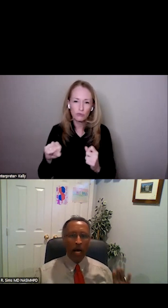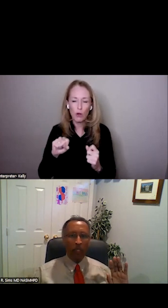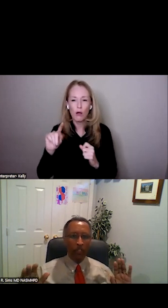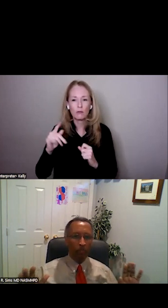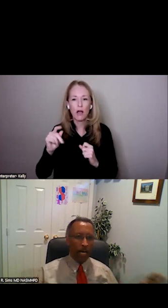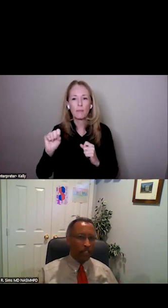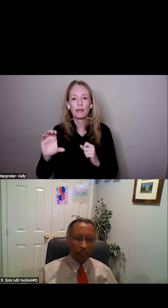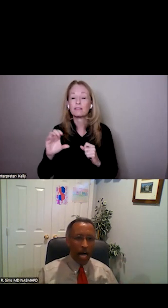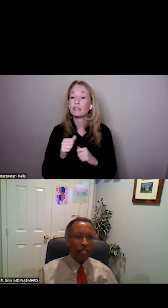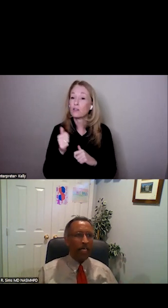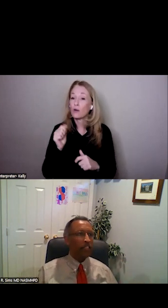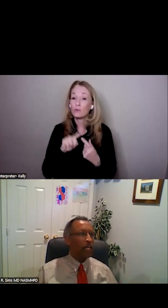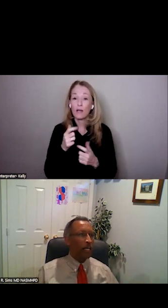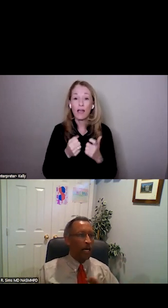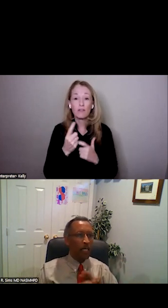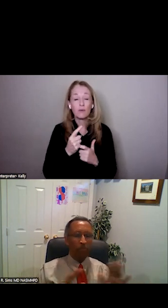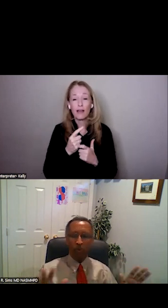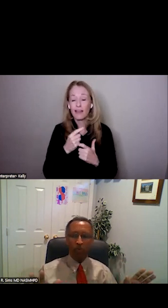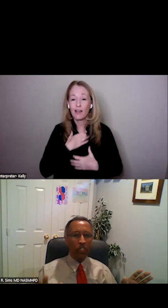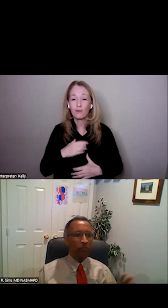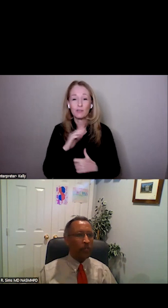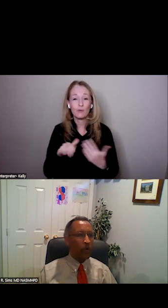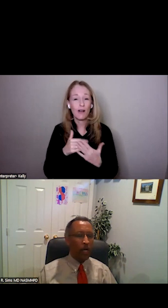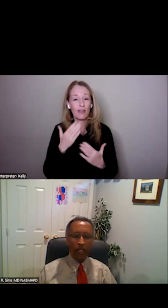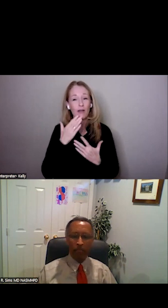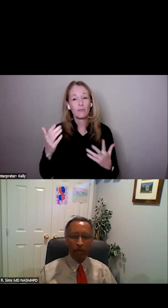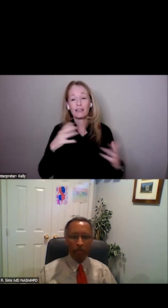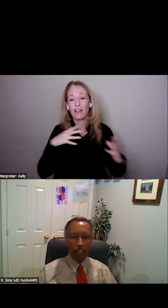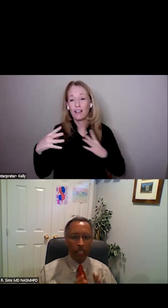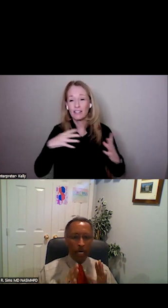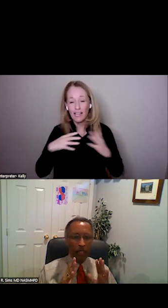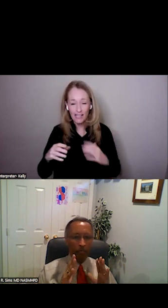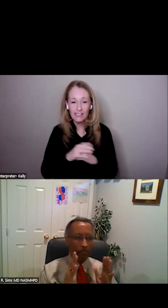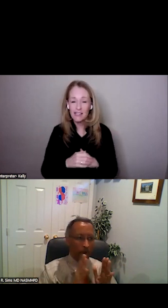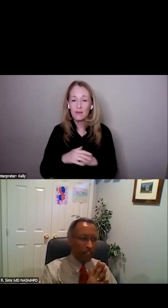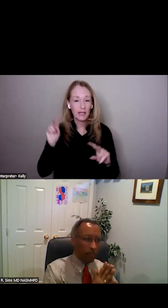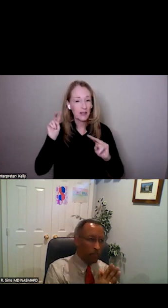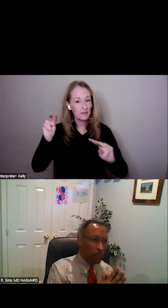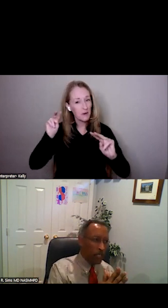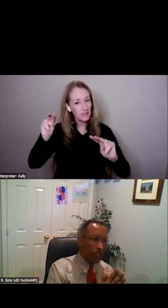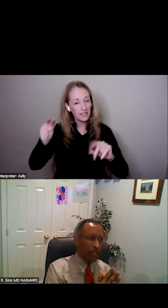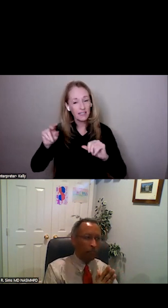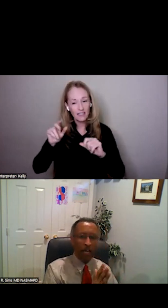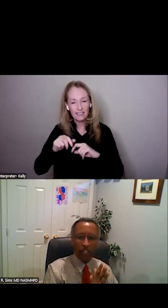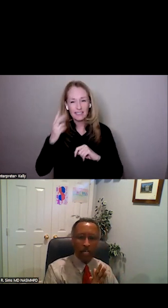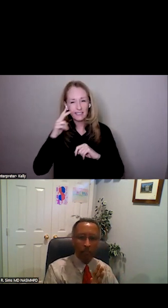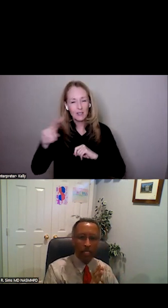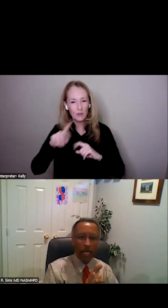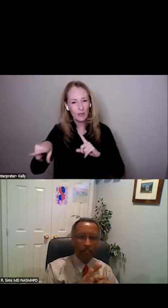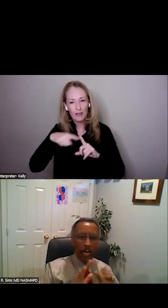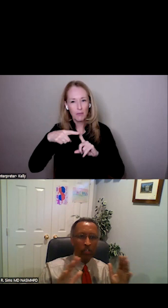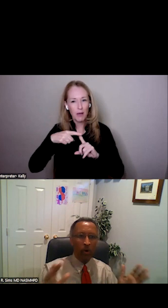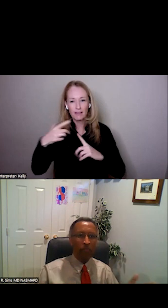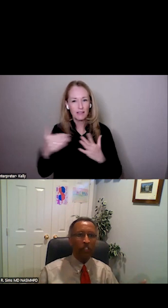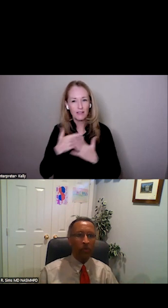everyone, I wish you the best of holidays. Come through. We'll look for you all in the very much positive new year that is about to come.